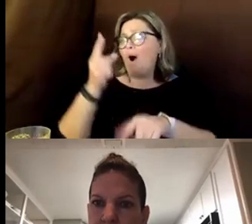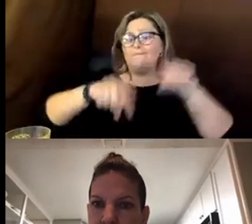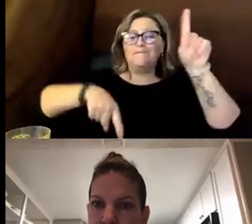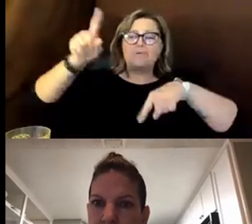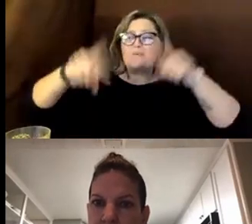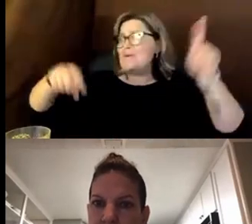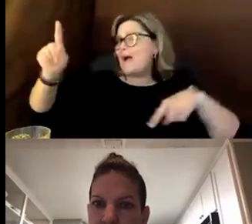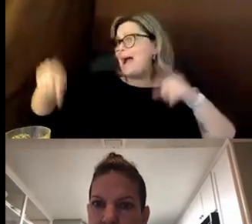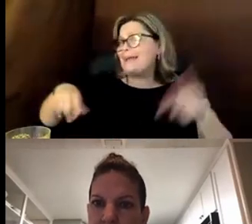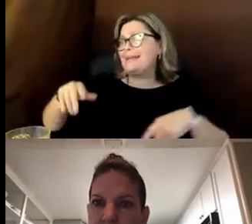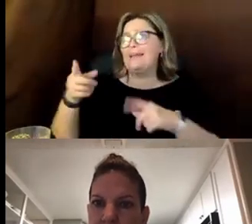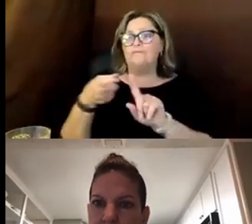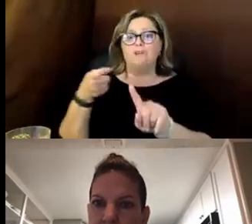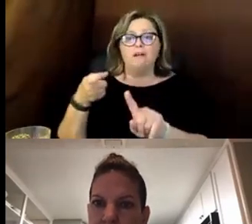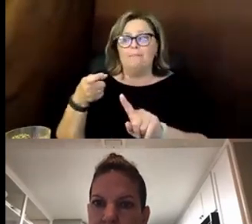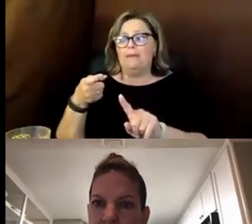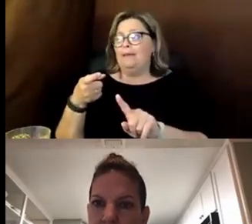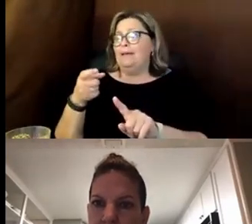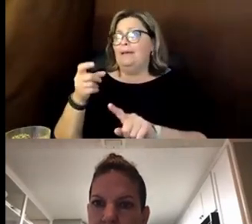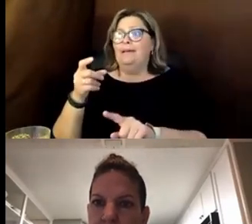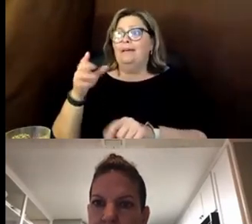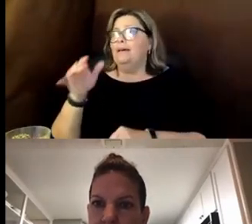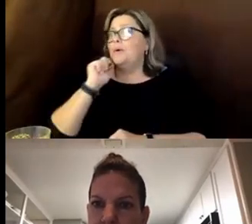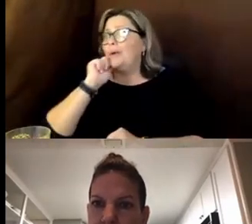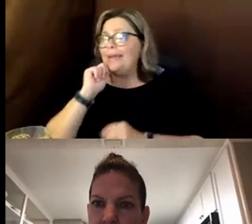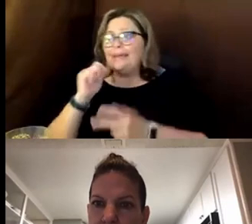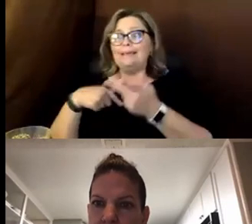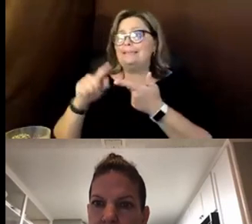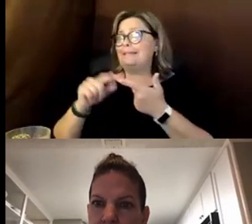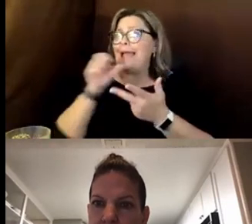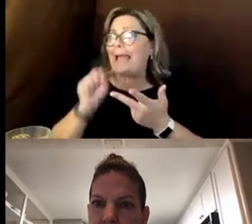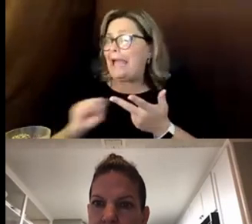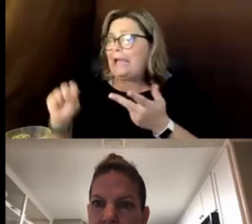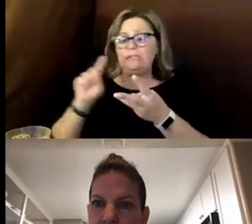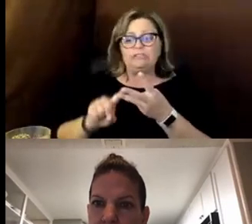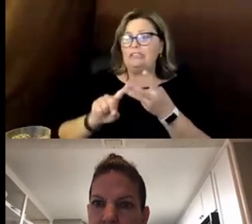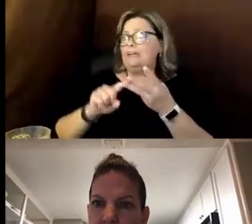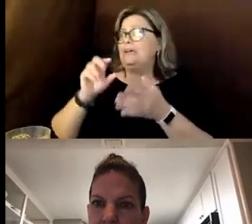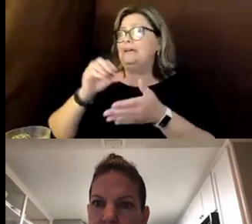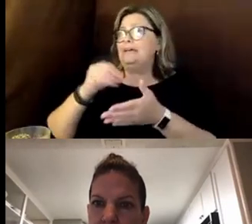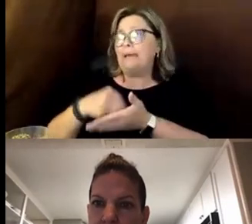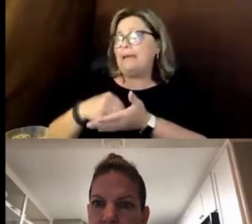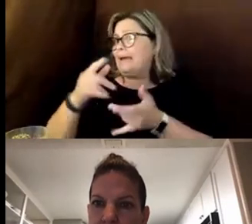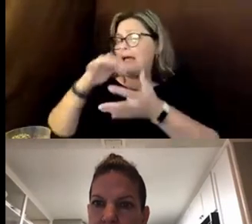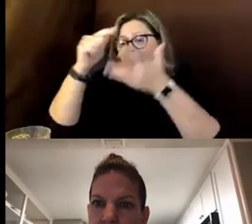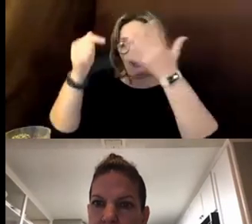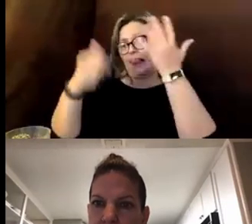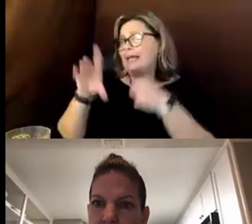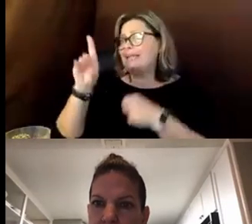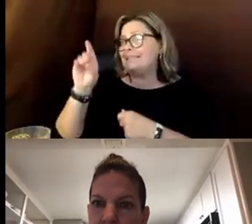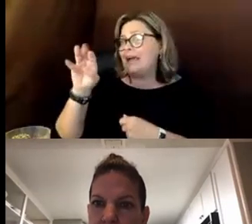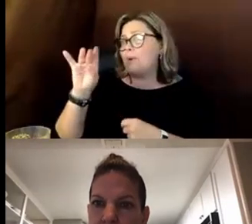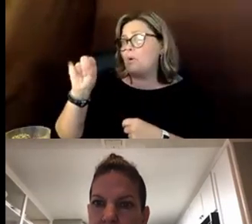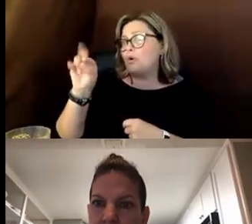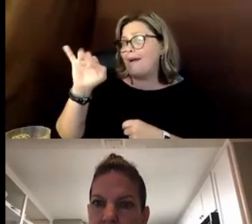population, you know, this cohort of older adults coming in is more likely to be not married,